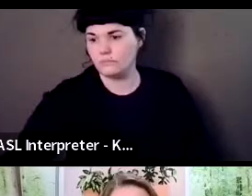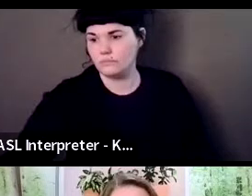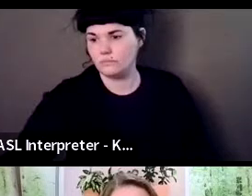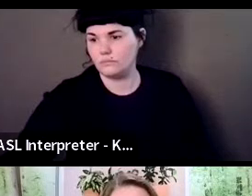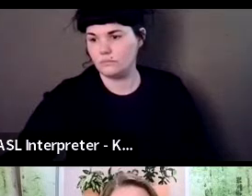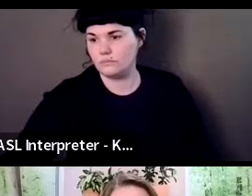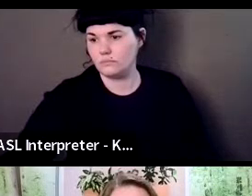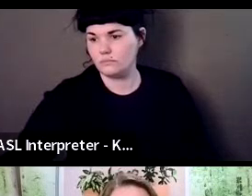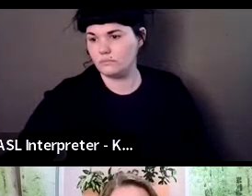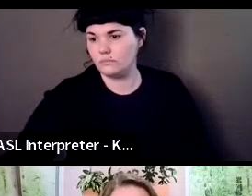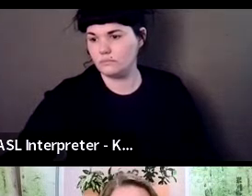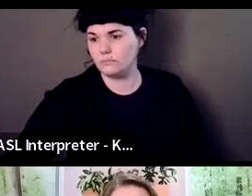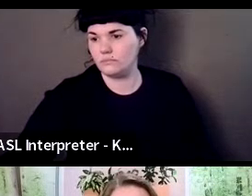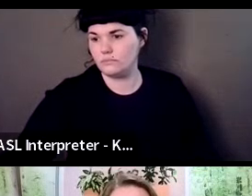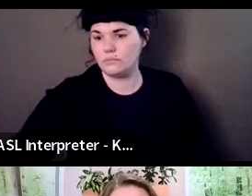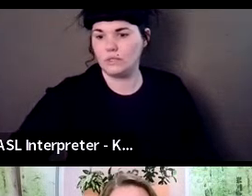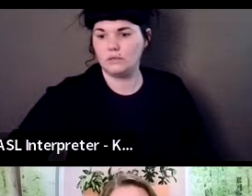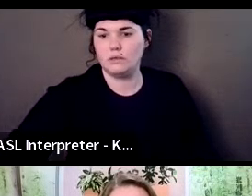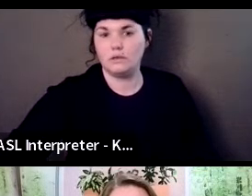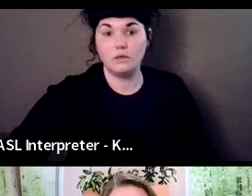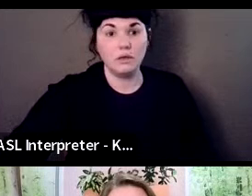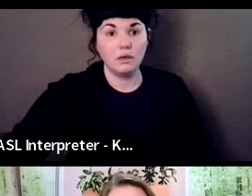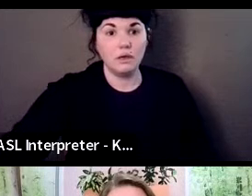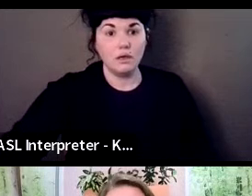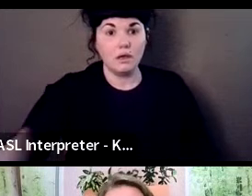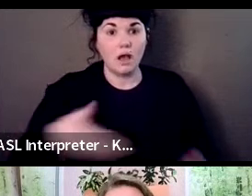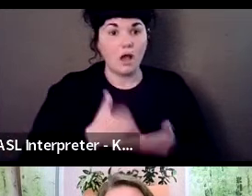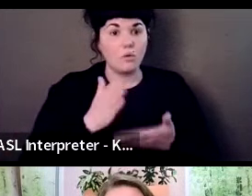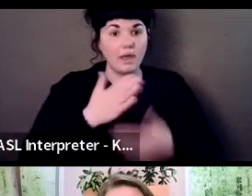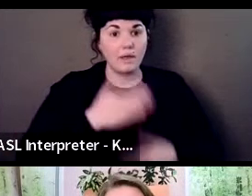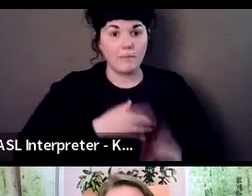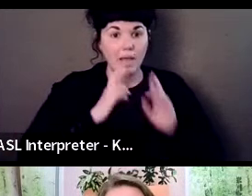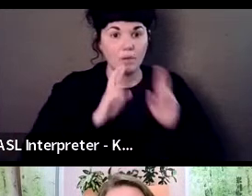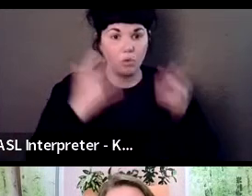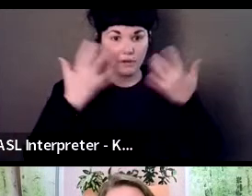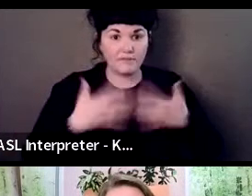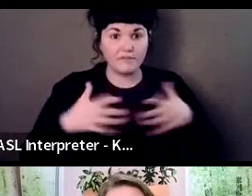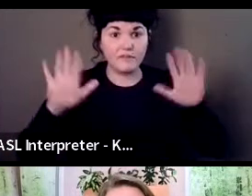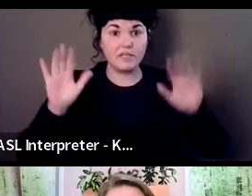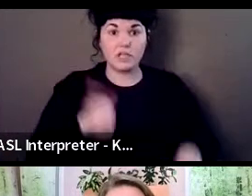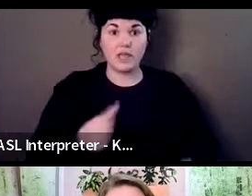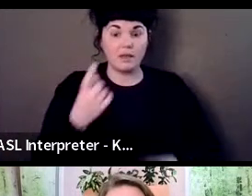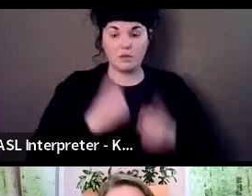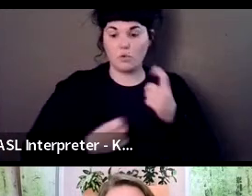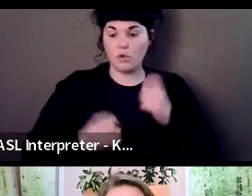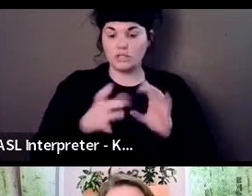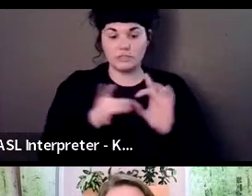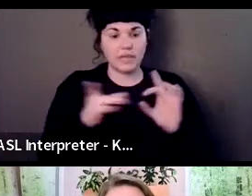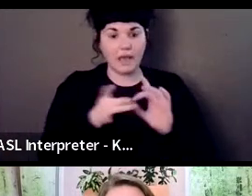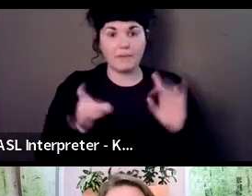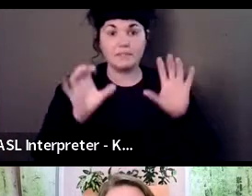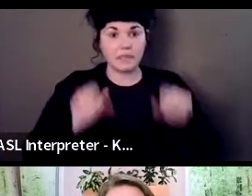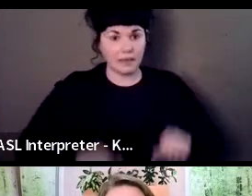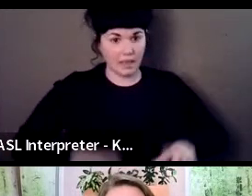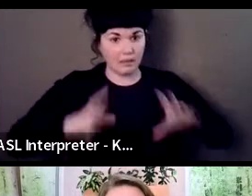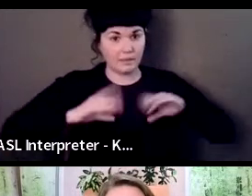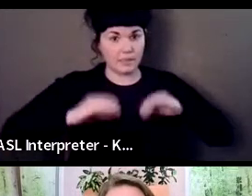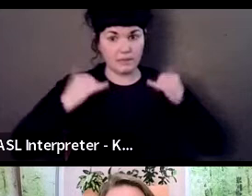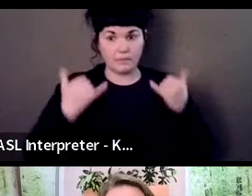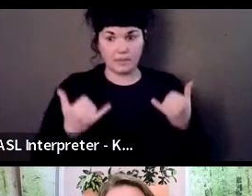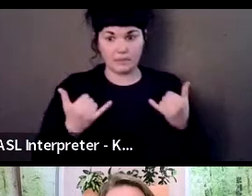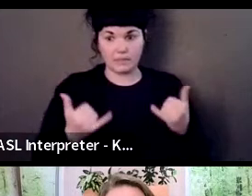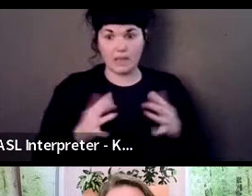stop sharing all together. All right, that ends my report. If there's any questions or comments, I can take them at this